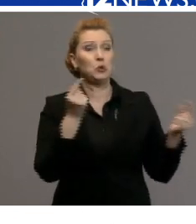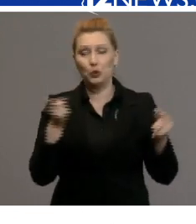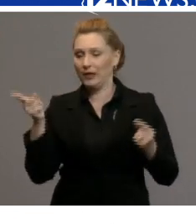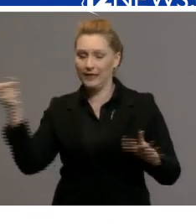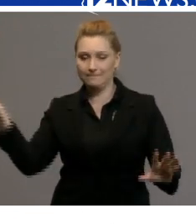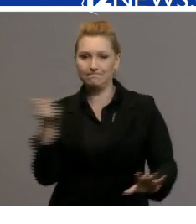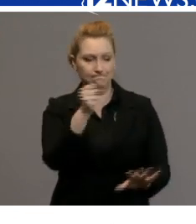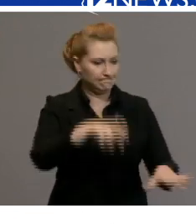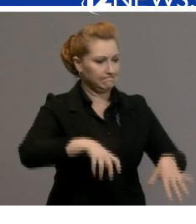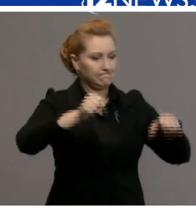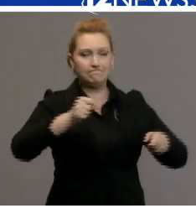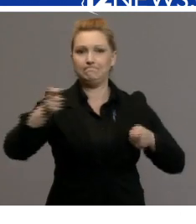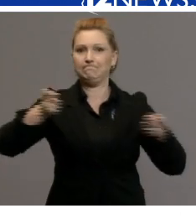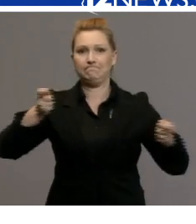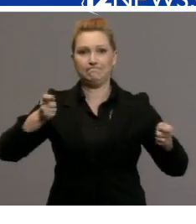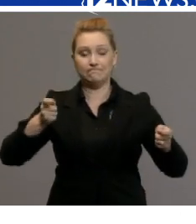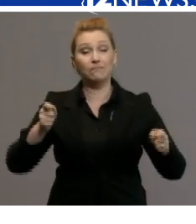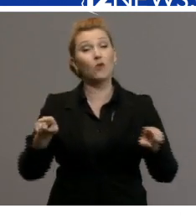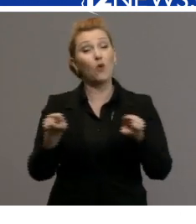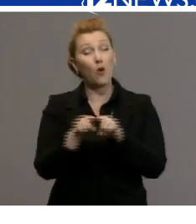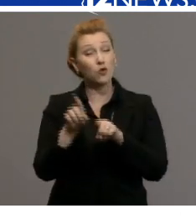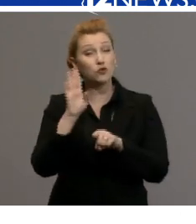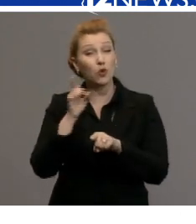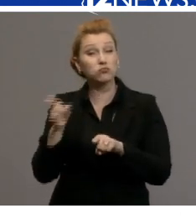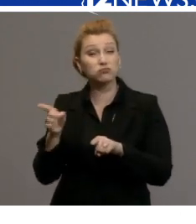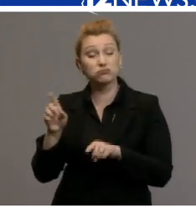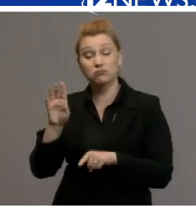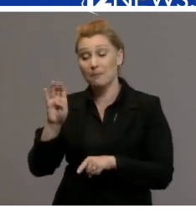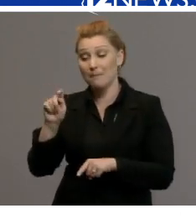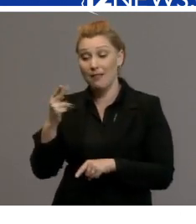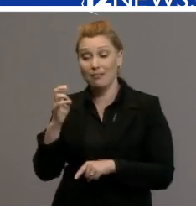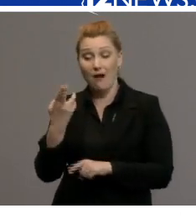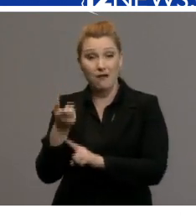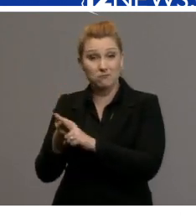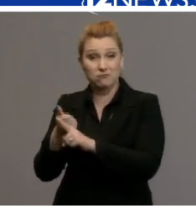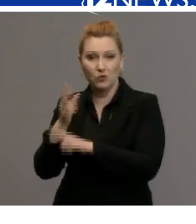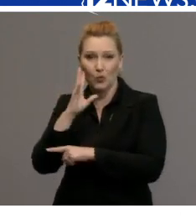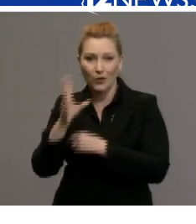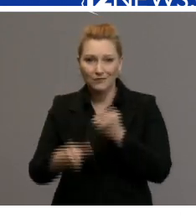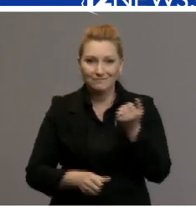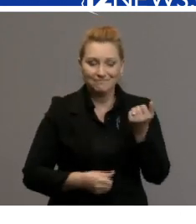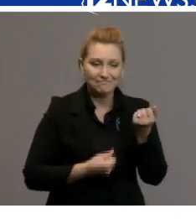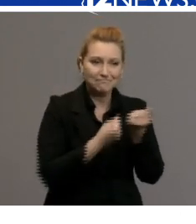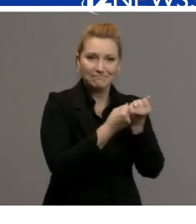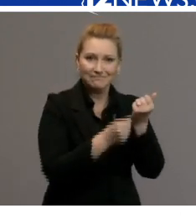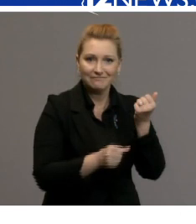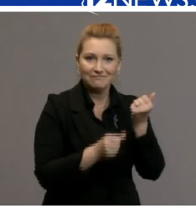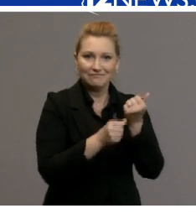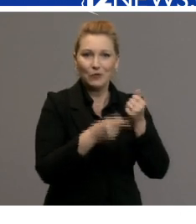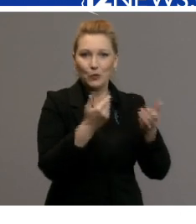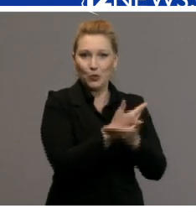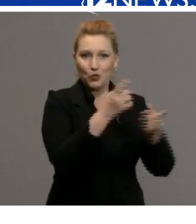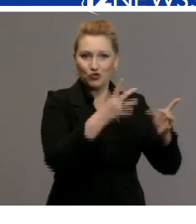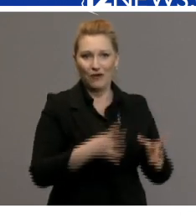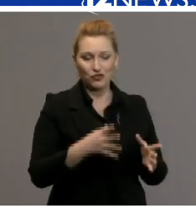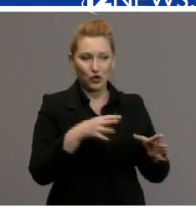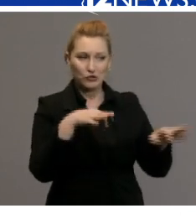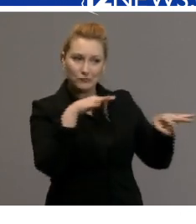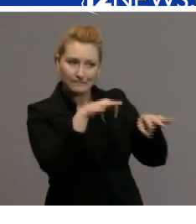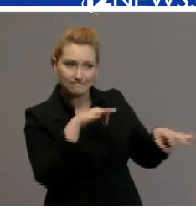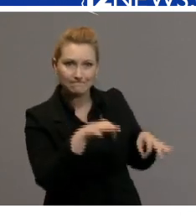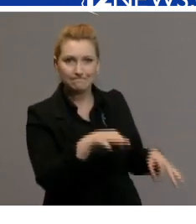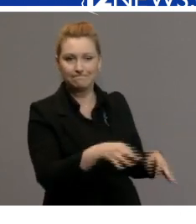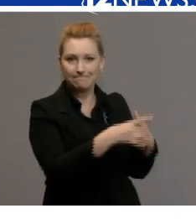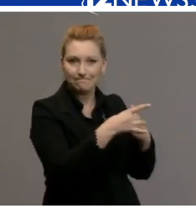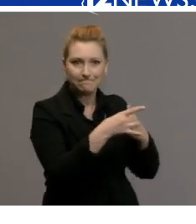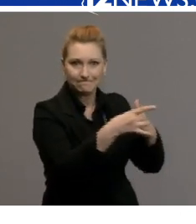Director Weishart through this transition. I'm thankful to Tom Betlak for everything he's done for the good people of